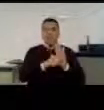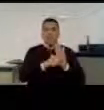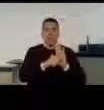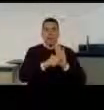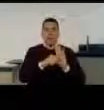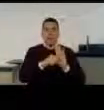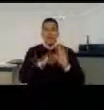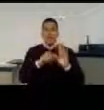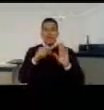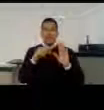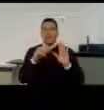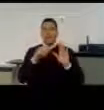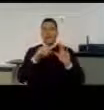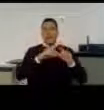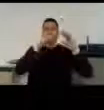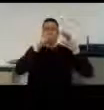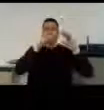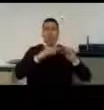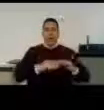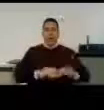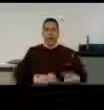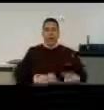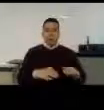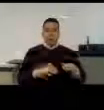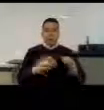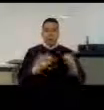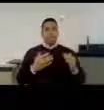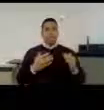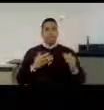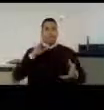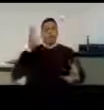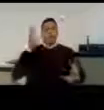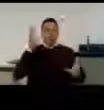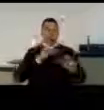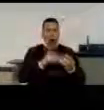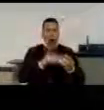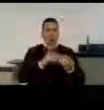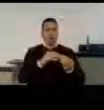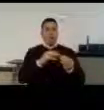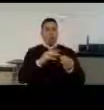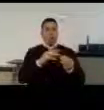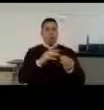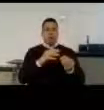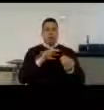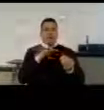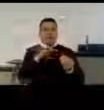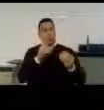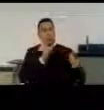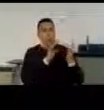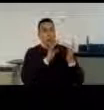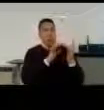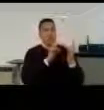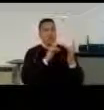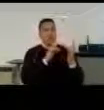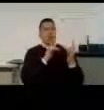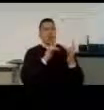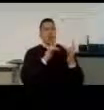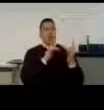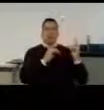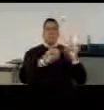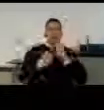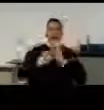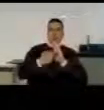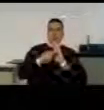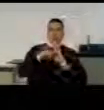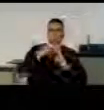in Washington. I'm up north now, I'm from Washington, but they listen to you because you are the people that they represent, and